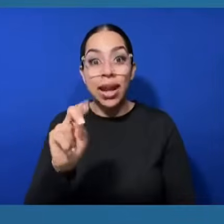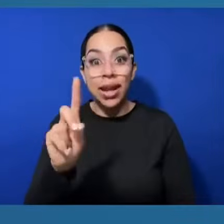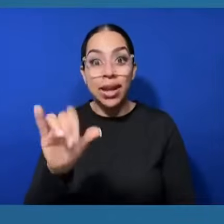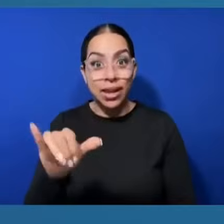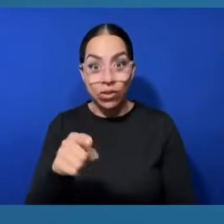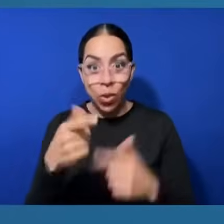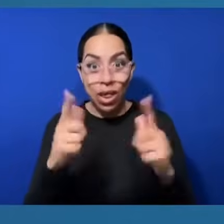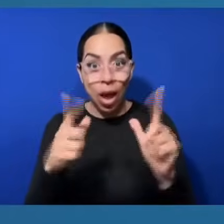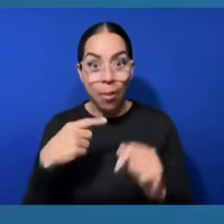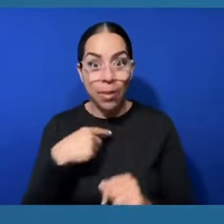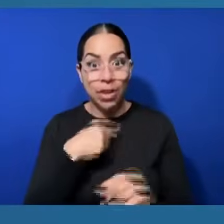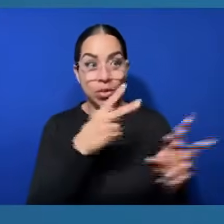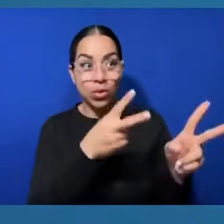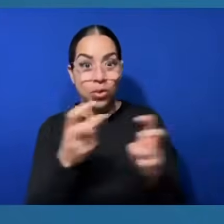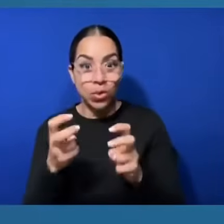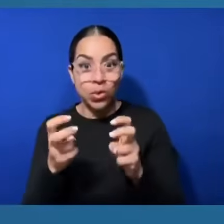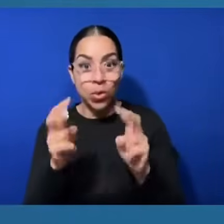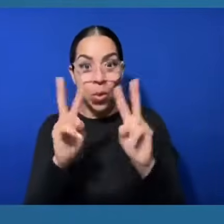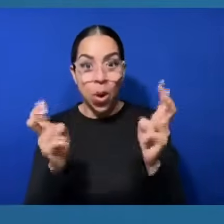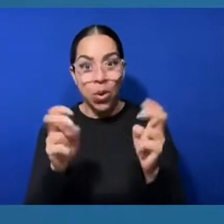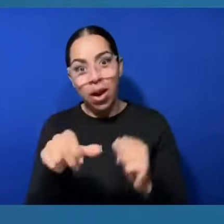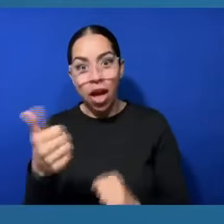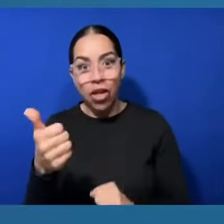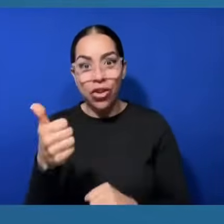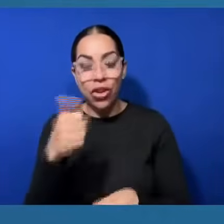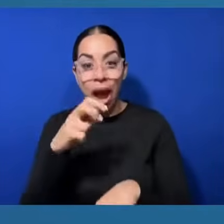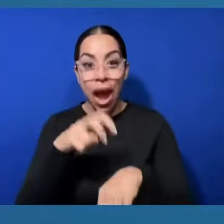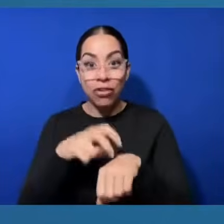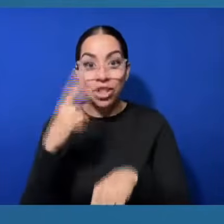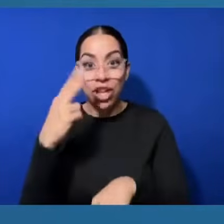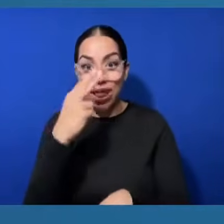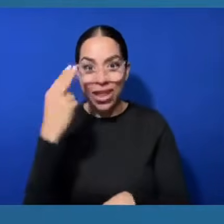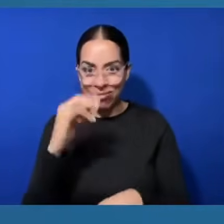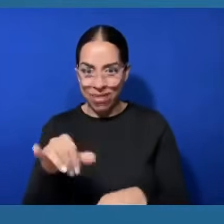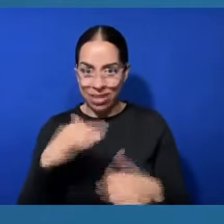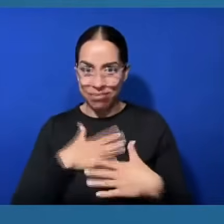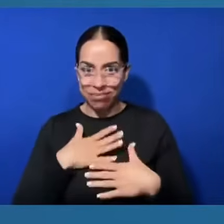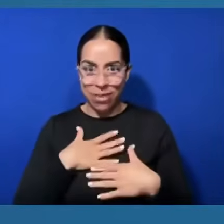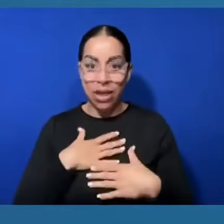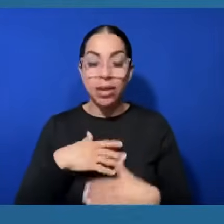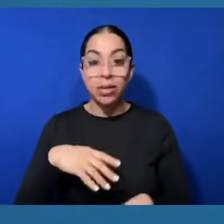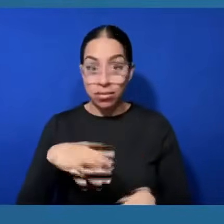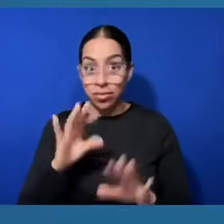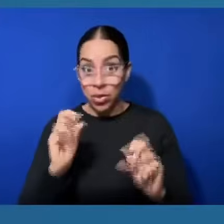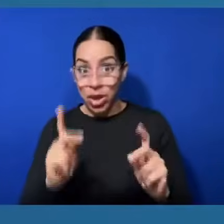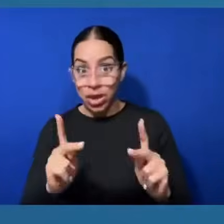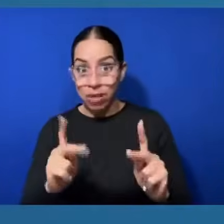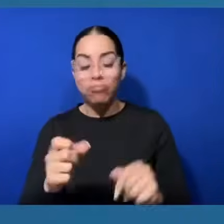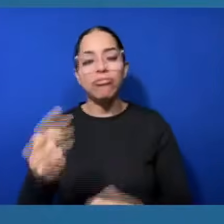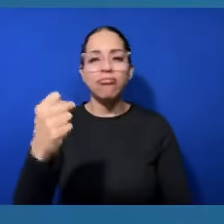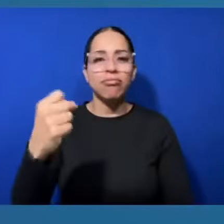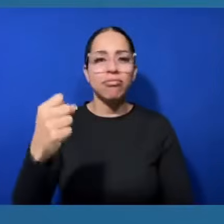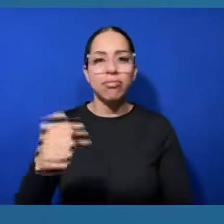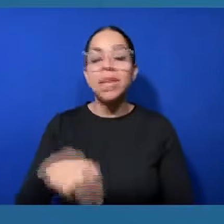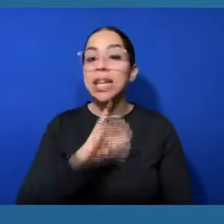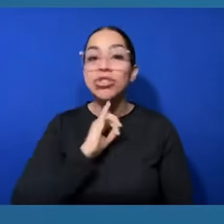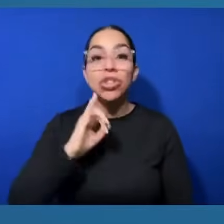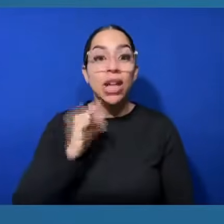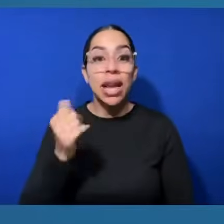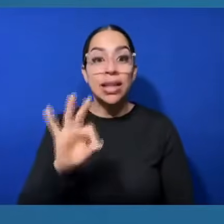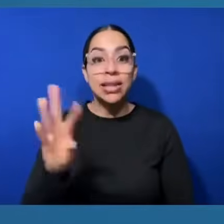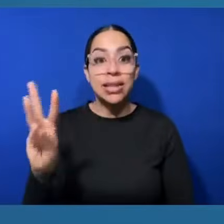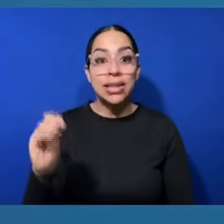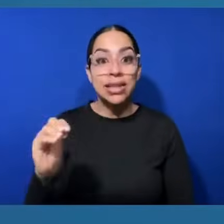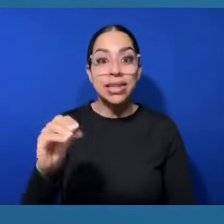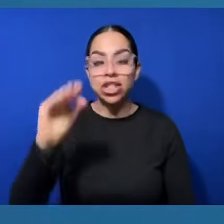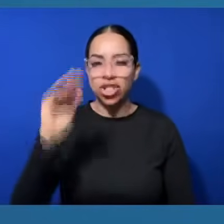I am. You okay with me quoting John Kennedy? He said Israel in 1960 was the child of hope.